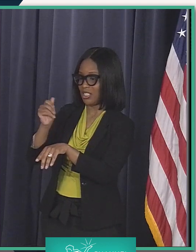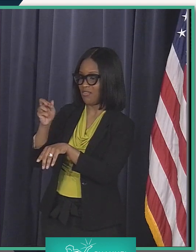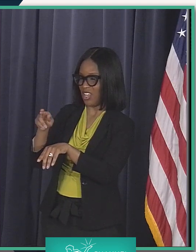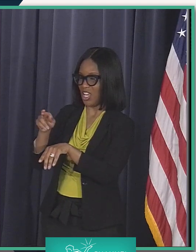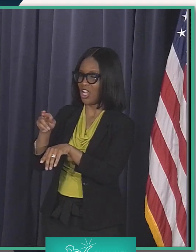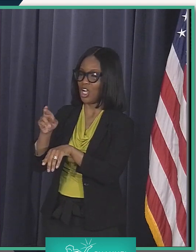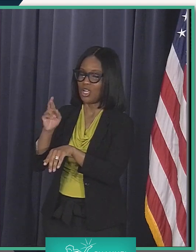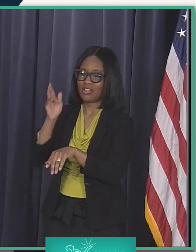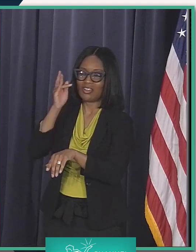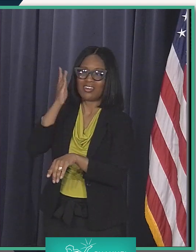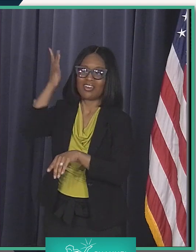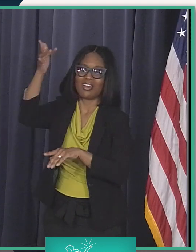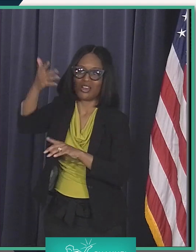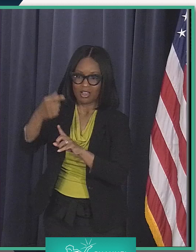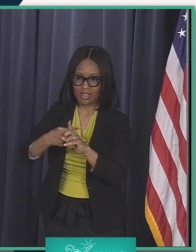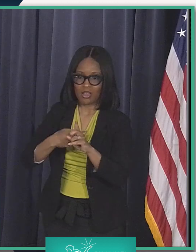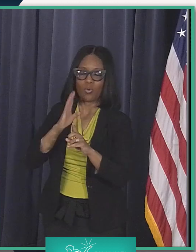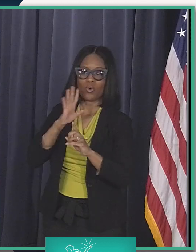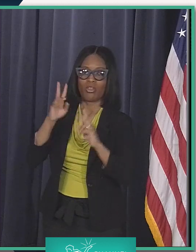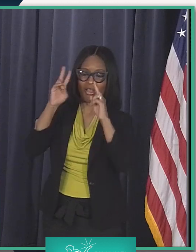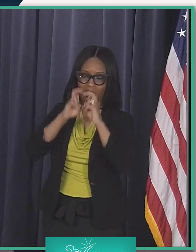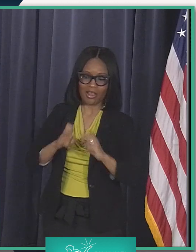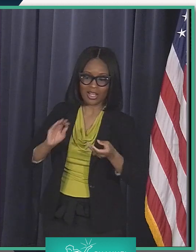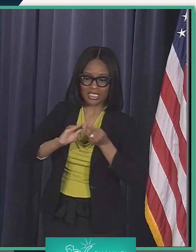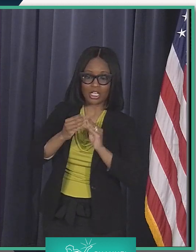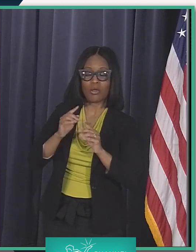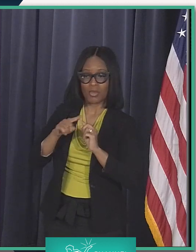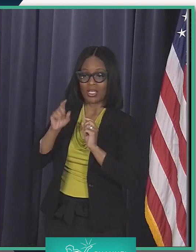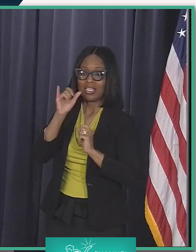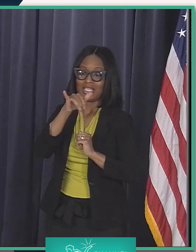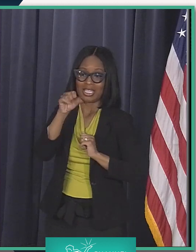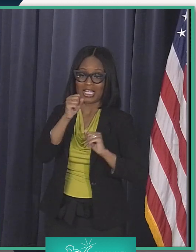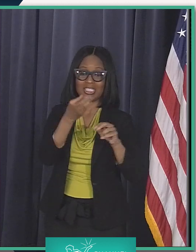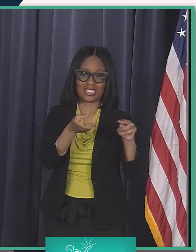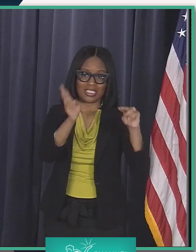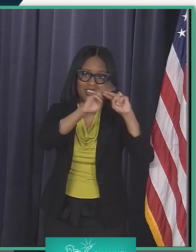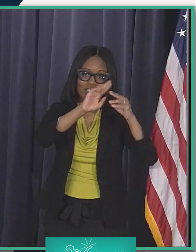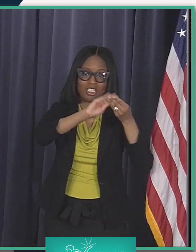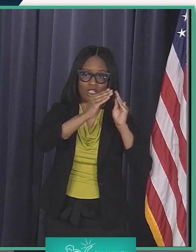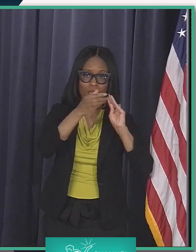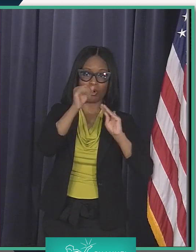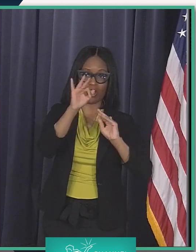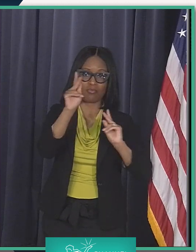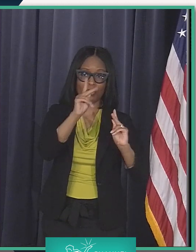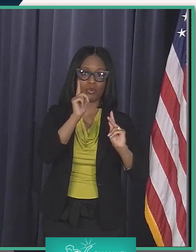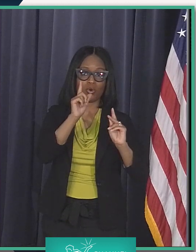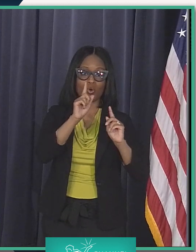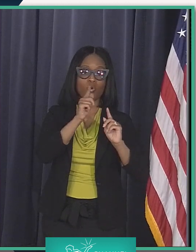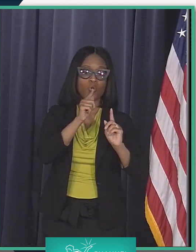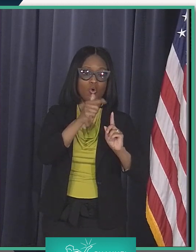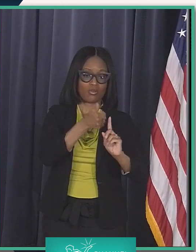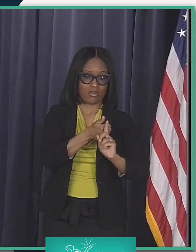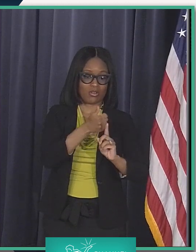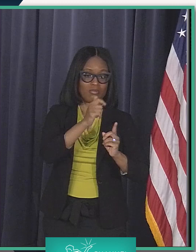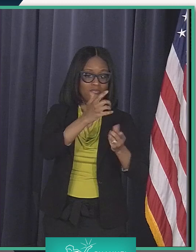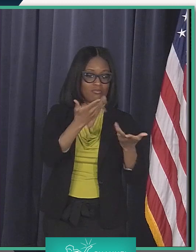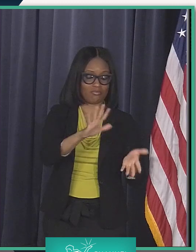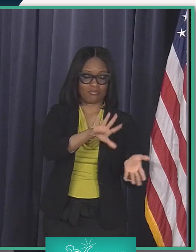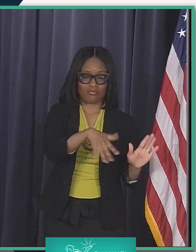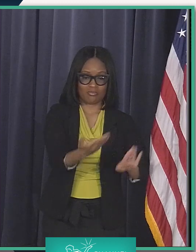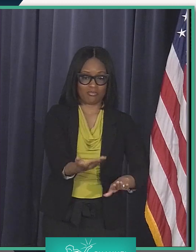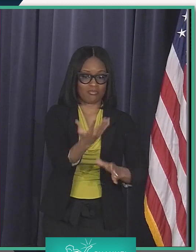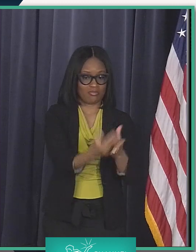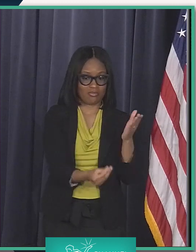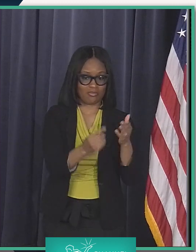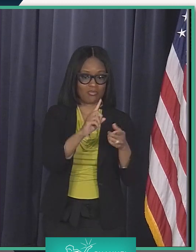analyze, but there is an increase in the number of deaths on site in the last couple months than we had